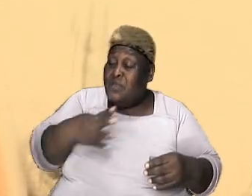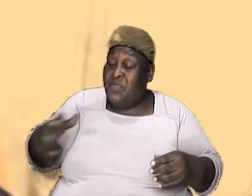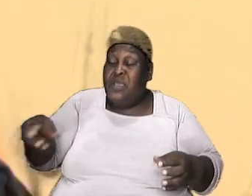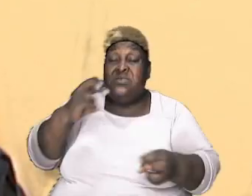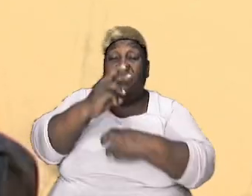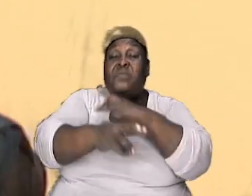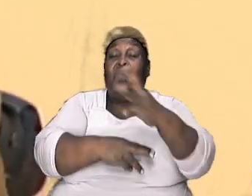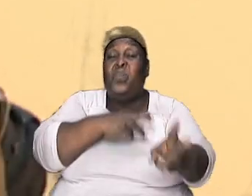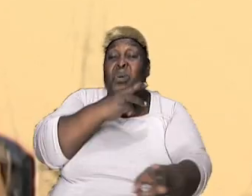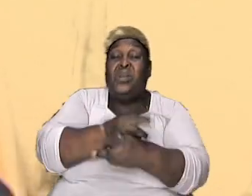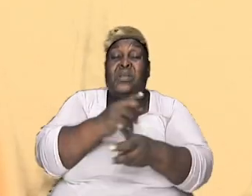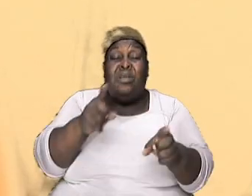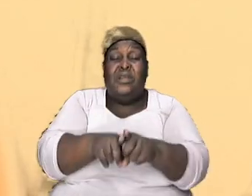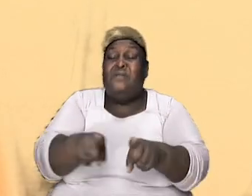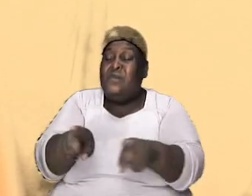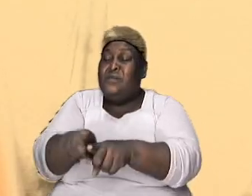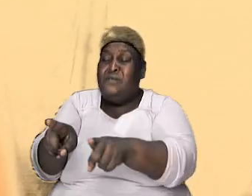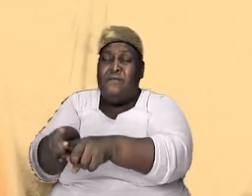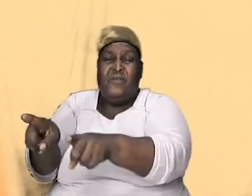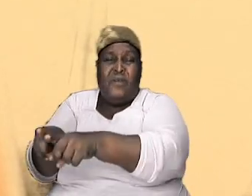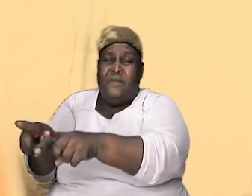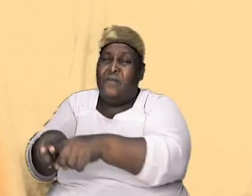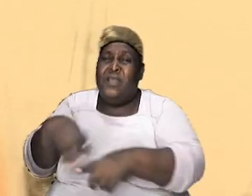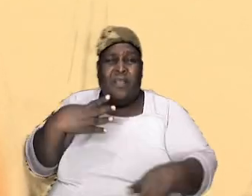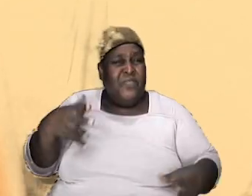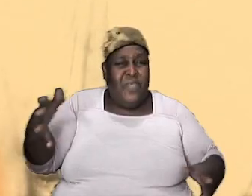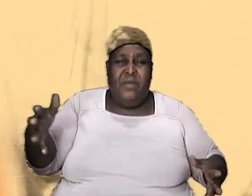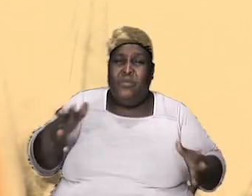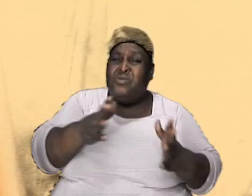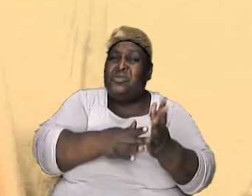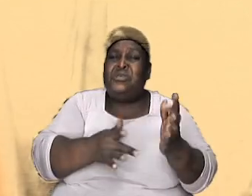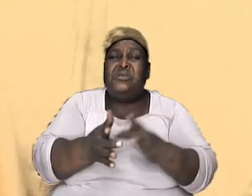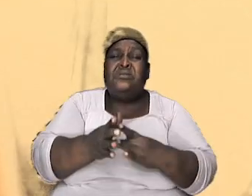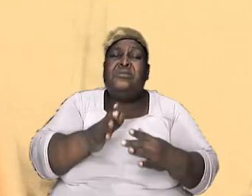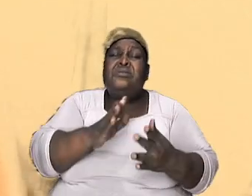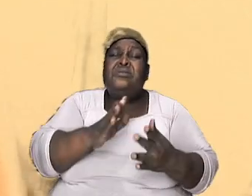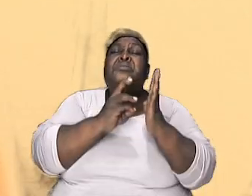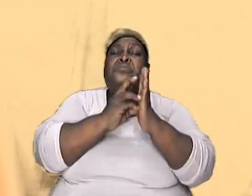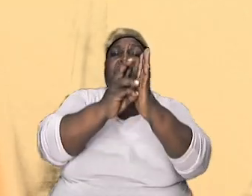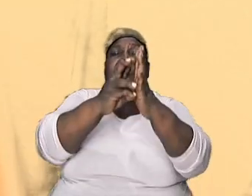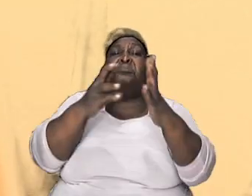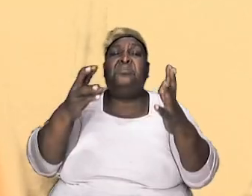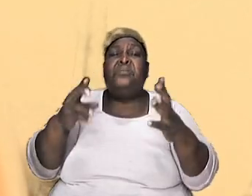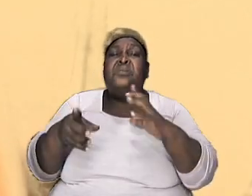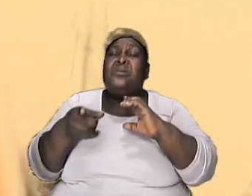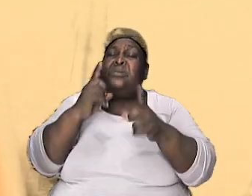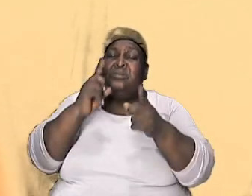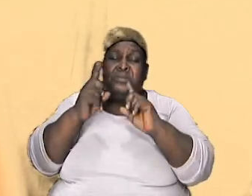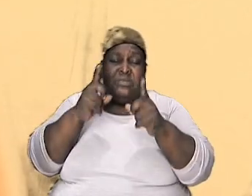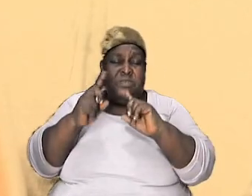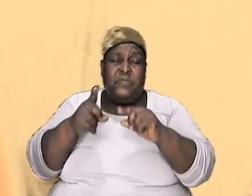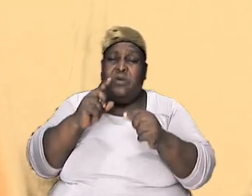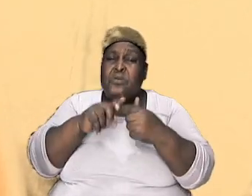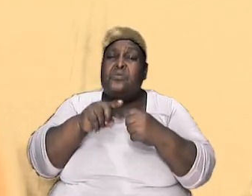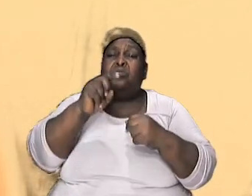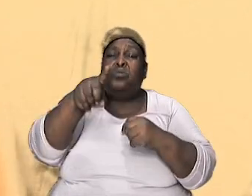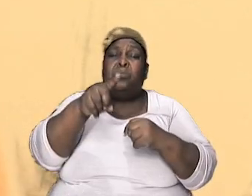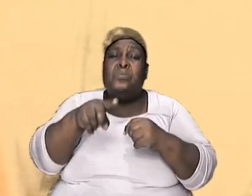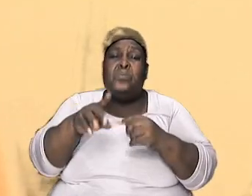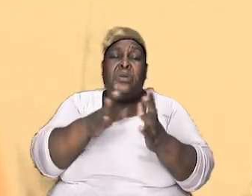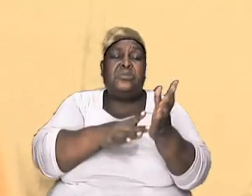is different things. But Jesus is willing to have the conversation with you. And trust me, he knows all about